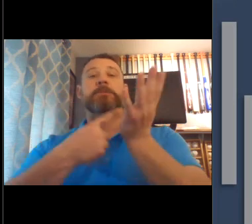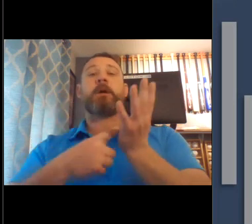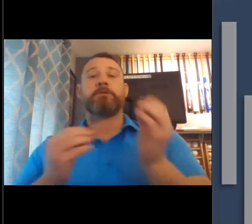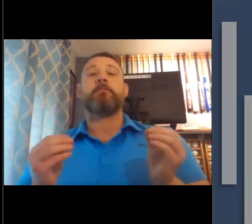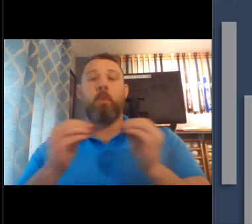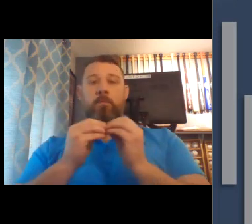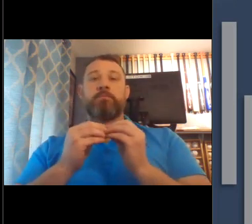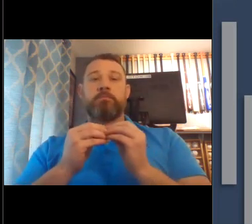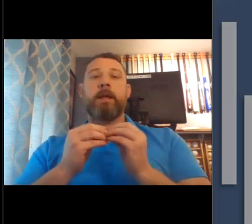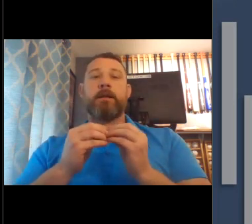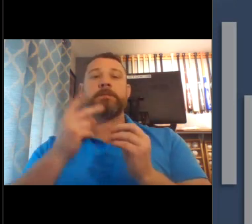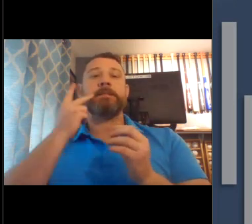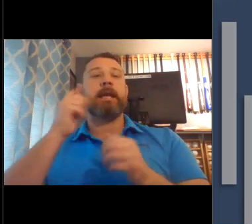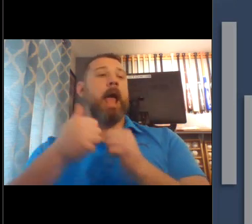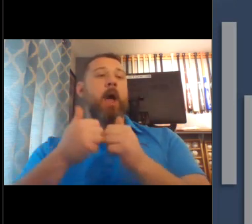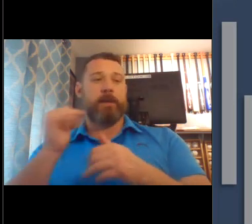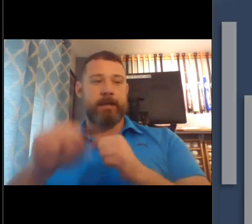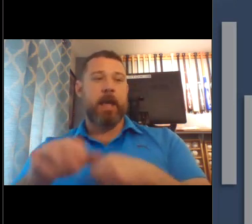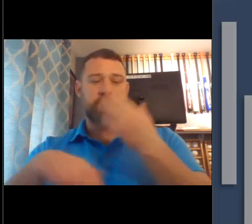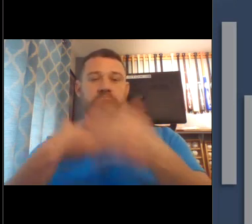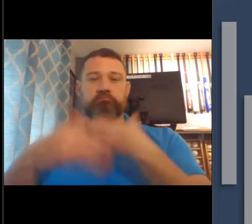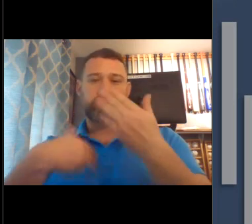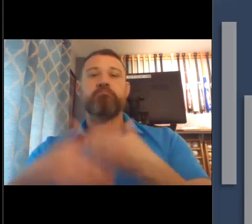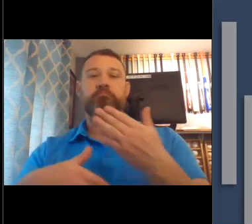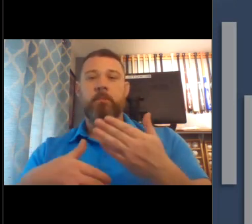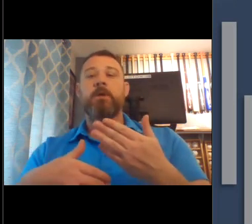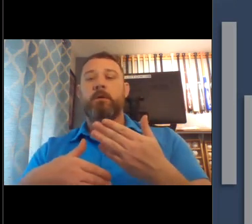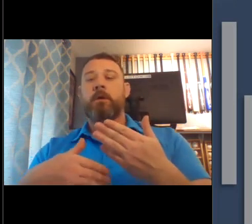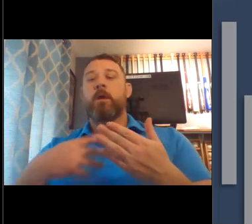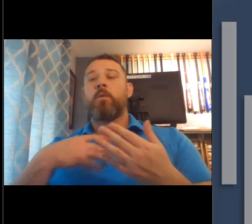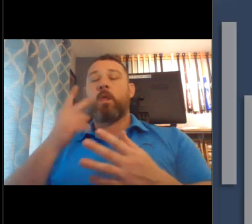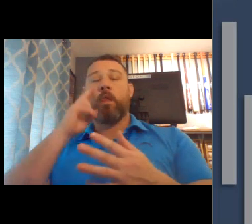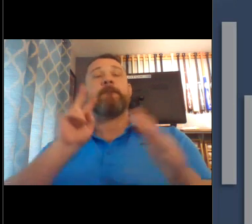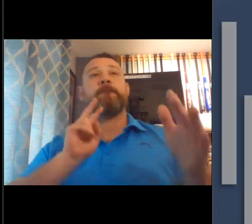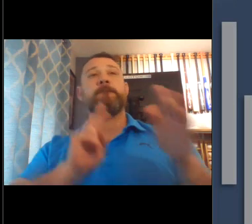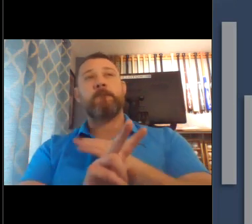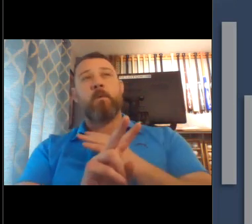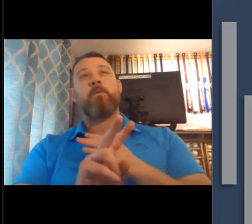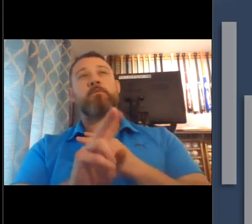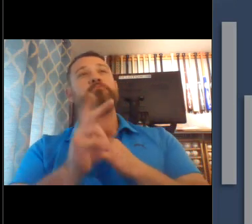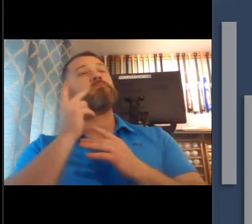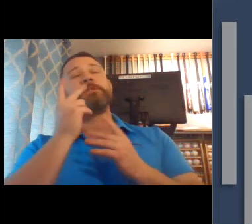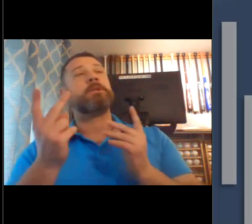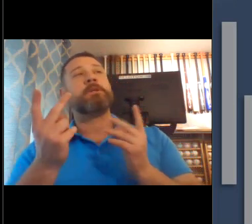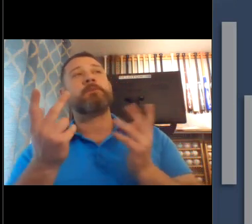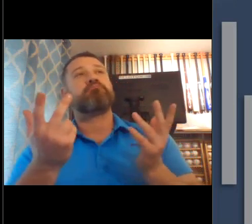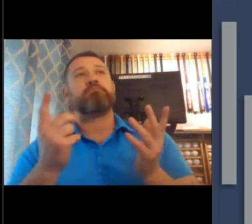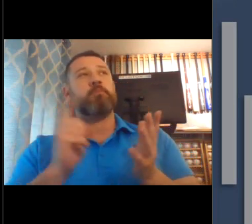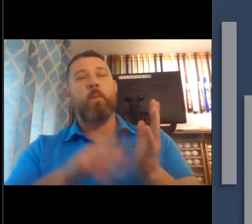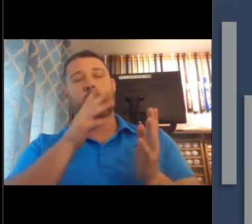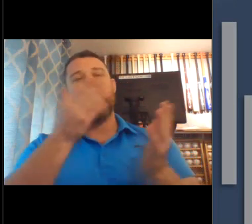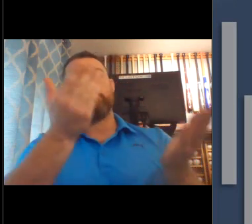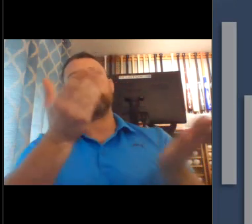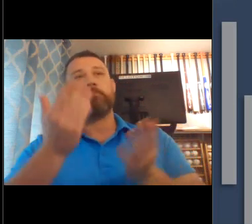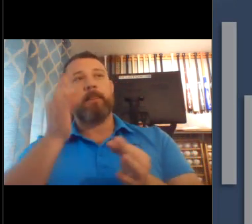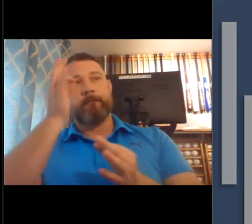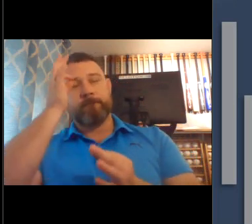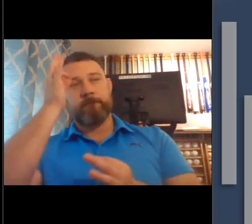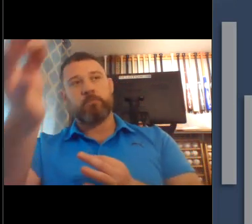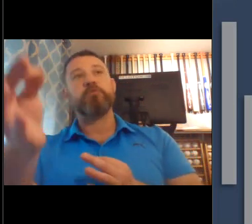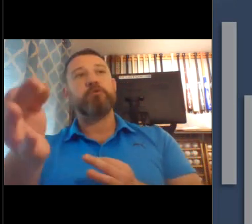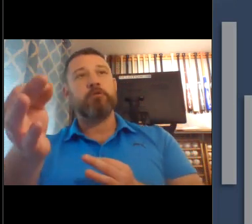can move that forward. So thank you so much, and we look forward to seeing what will be brought to us in the future. And I think we